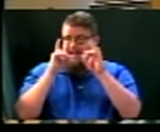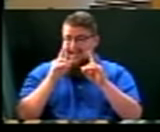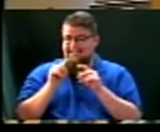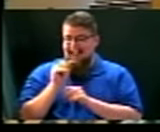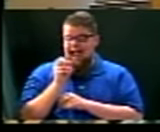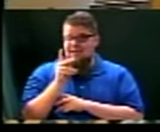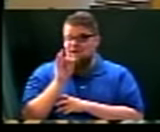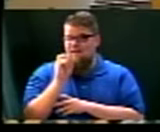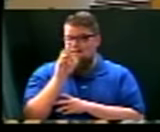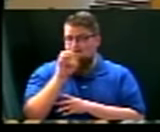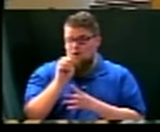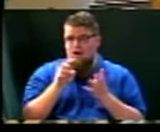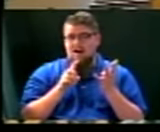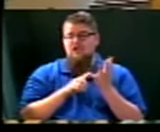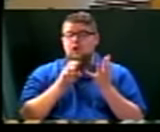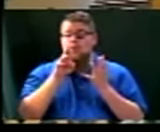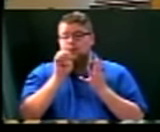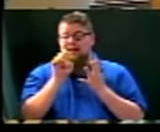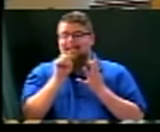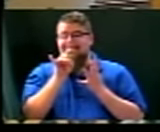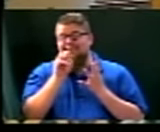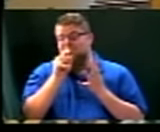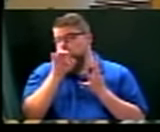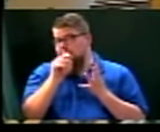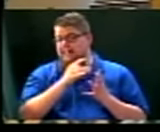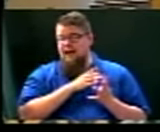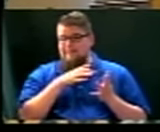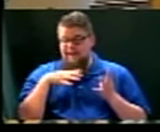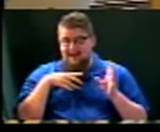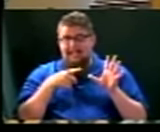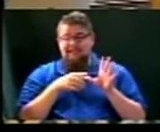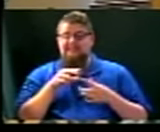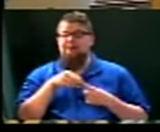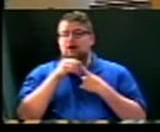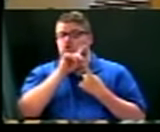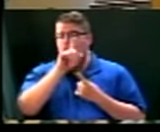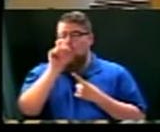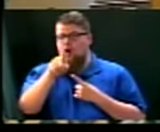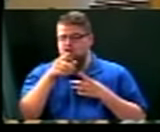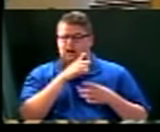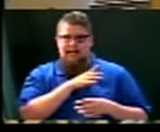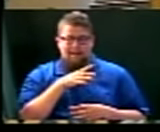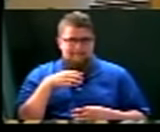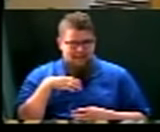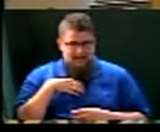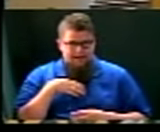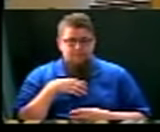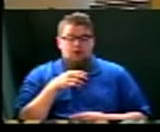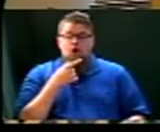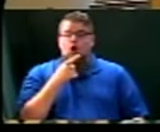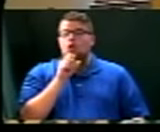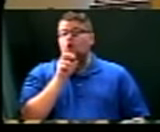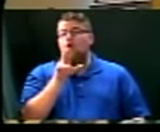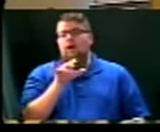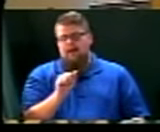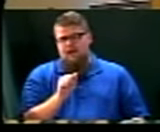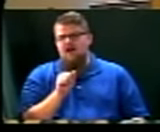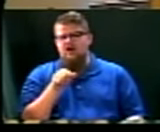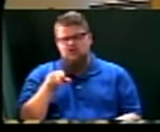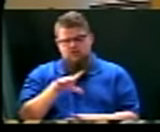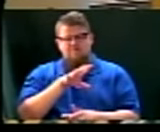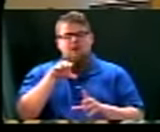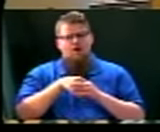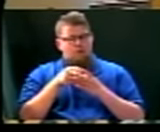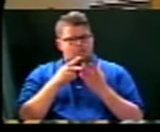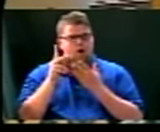the Redistricting Committee, and the Special Question Committee. Gloria has also served on the Project Grad Board